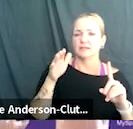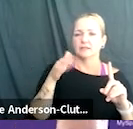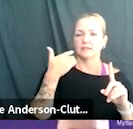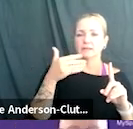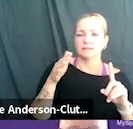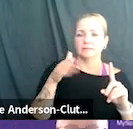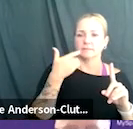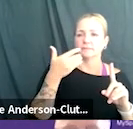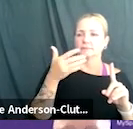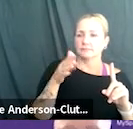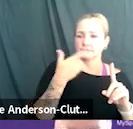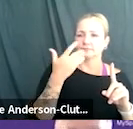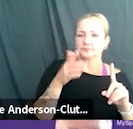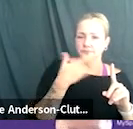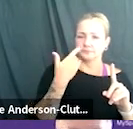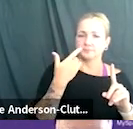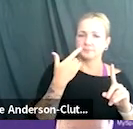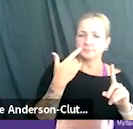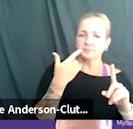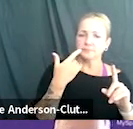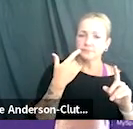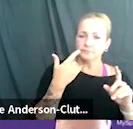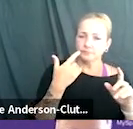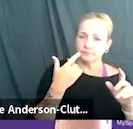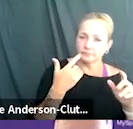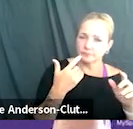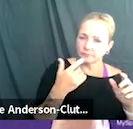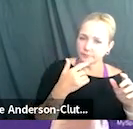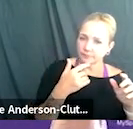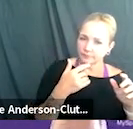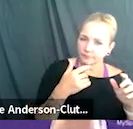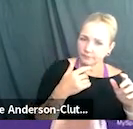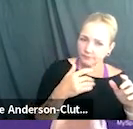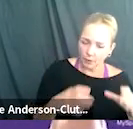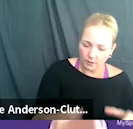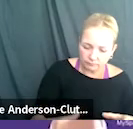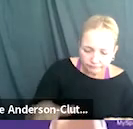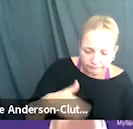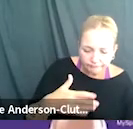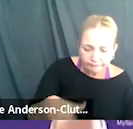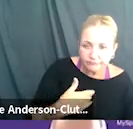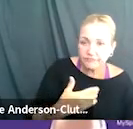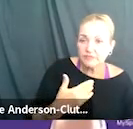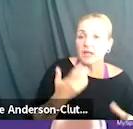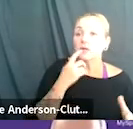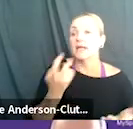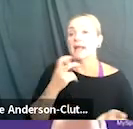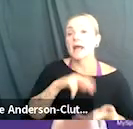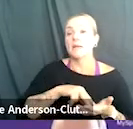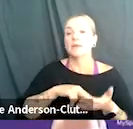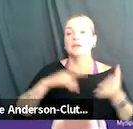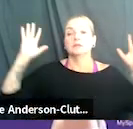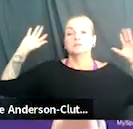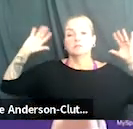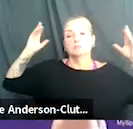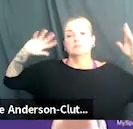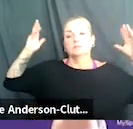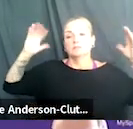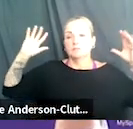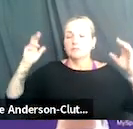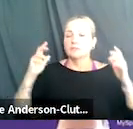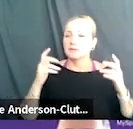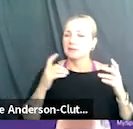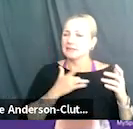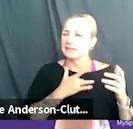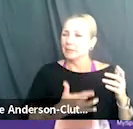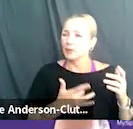this sort of movements behind to the side of his head or behind his head. Throughout the appointment, he didn't use any words. There were no vocalizations at